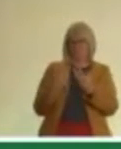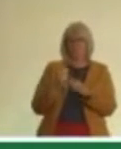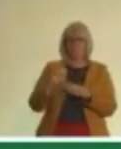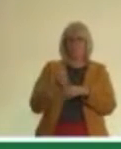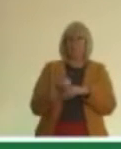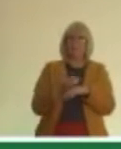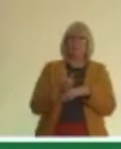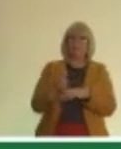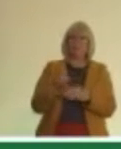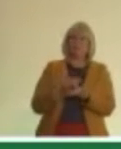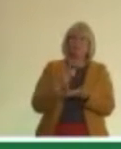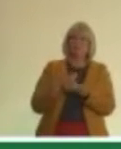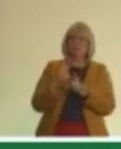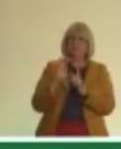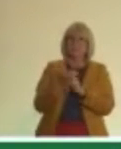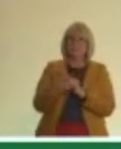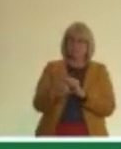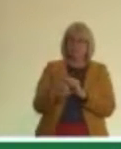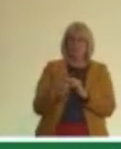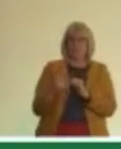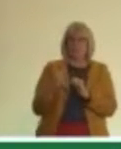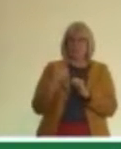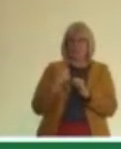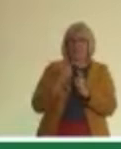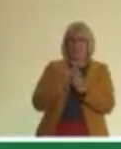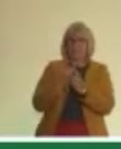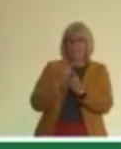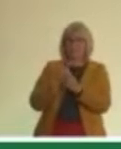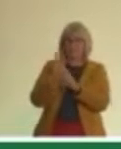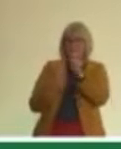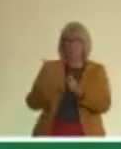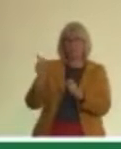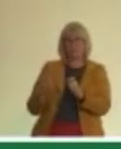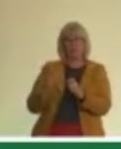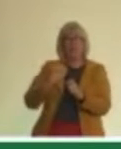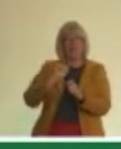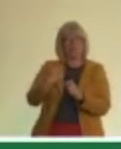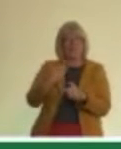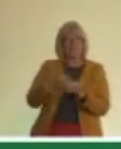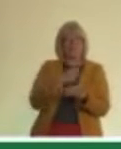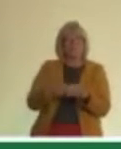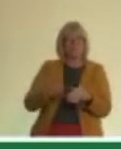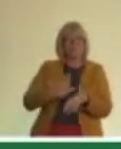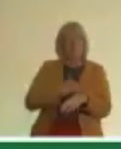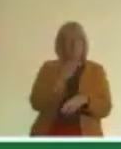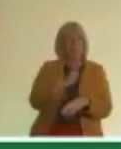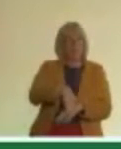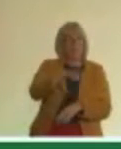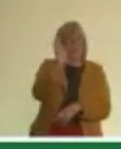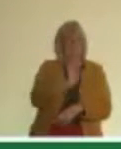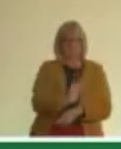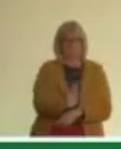had voted Green all their lives. Sorry, that is not true. I wish it was true. They'd voted Labour all their lives. It was